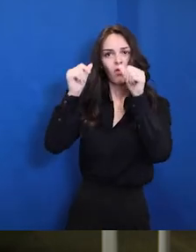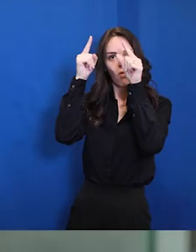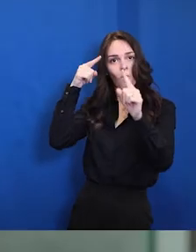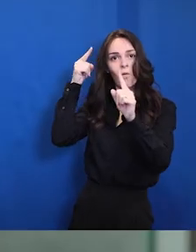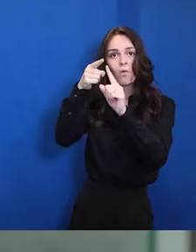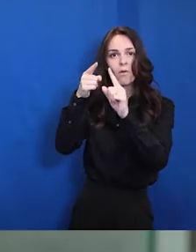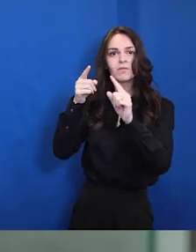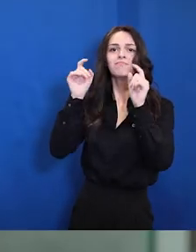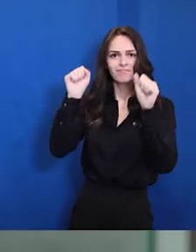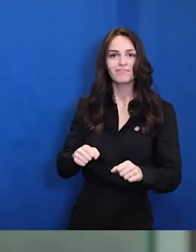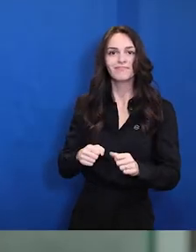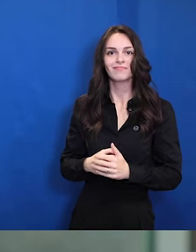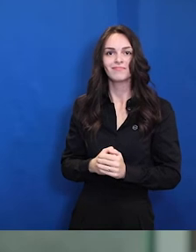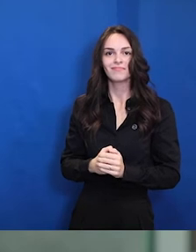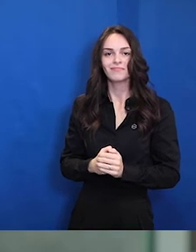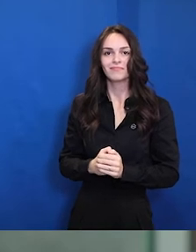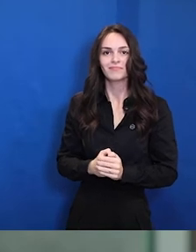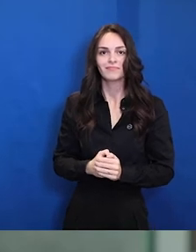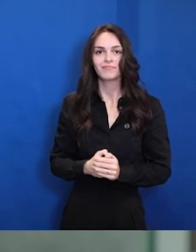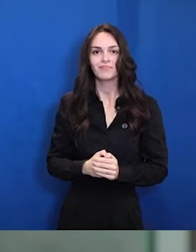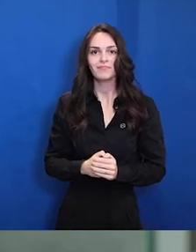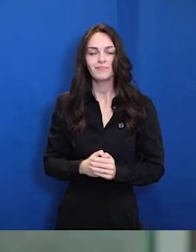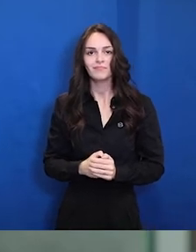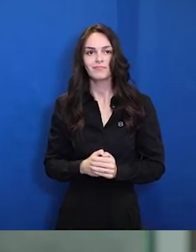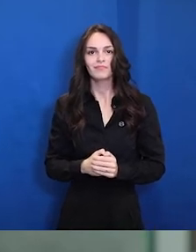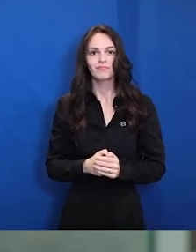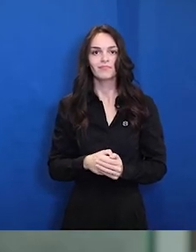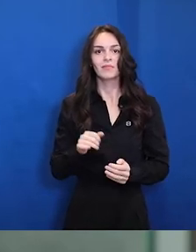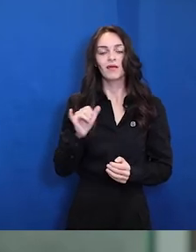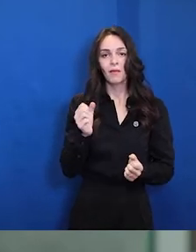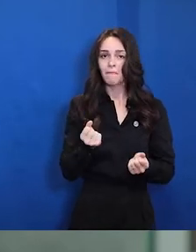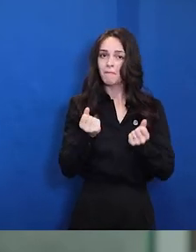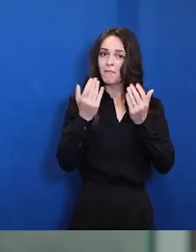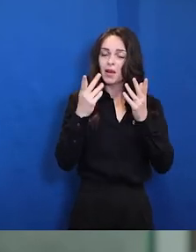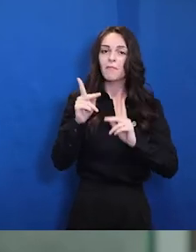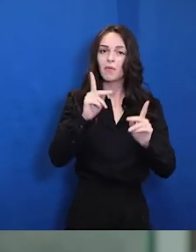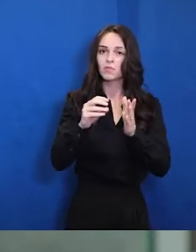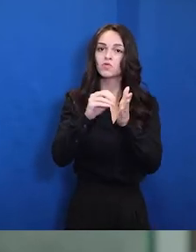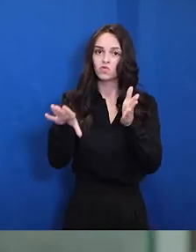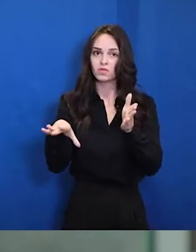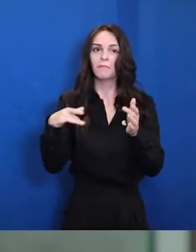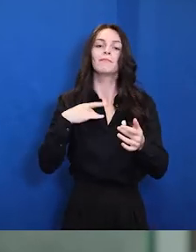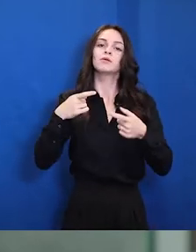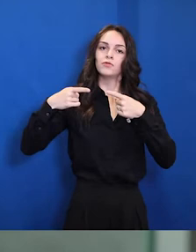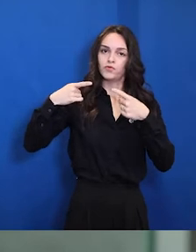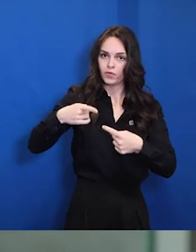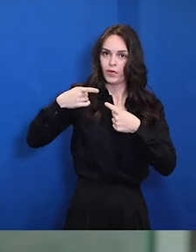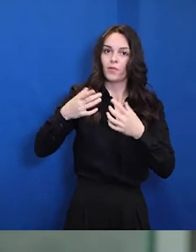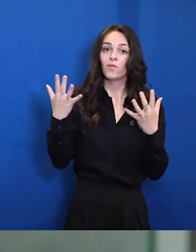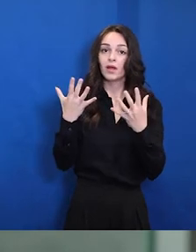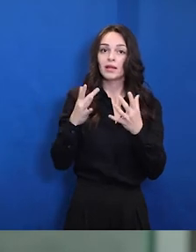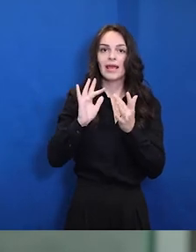goals. This year, we all struggled with something or the other. Like many students,